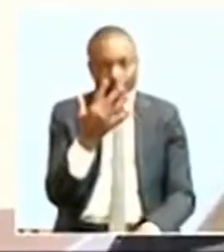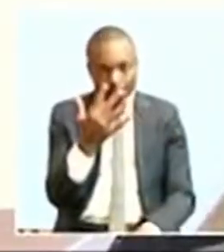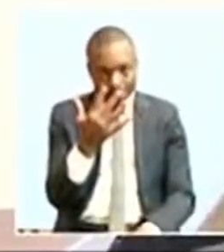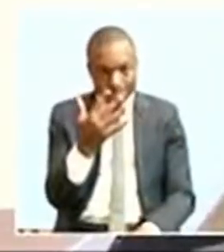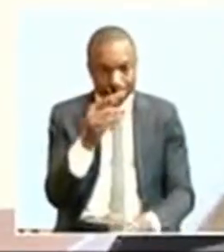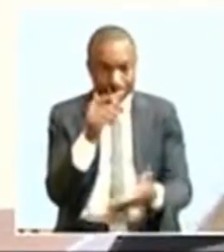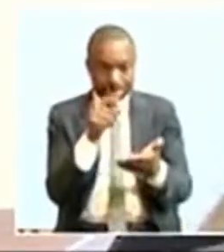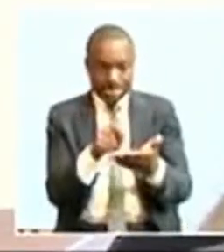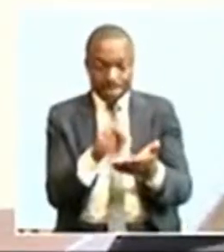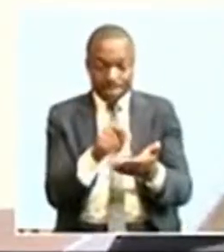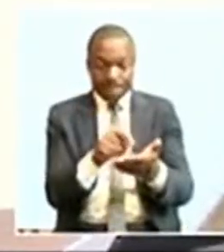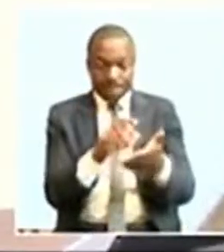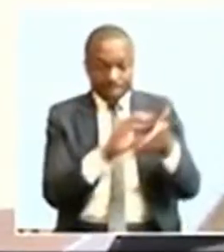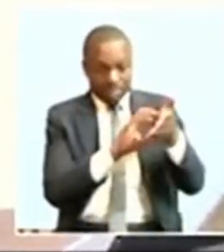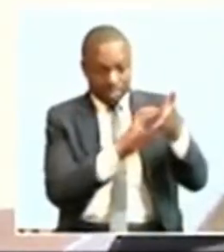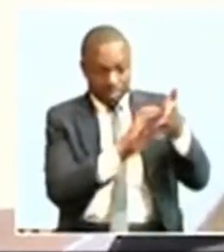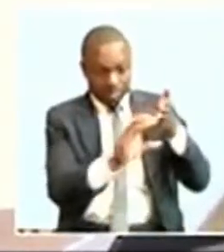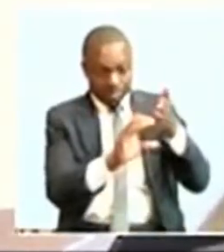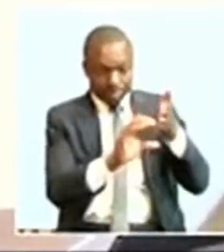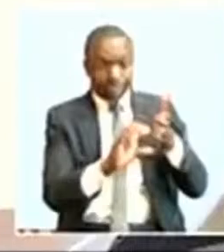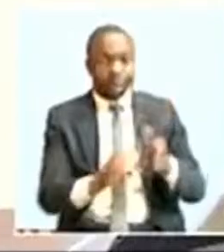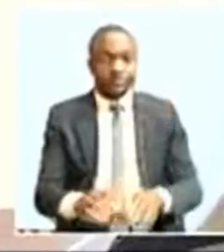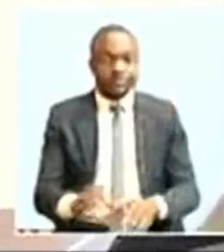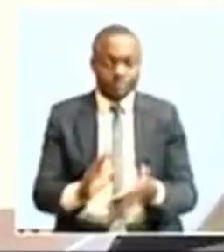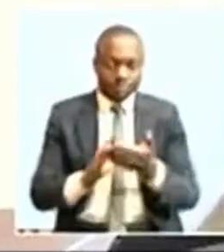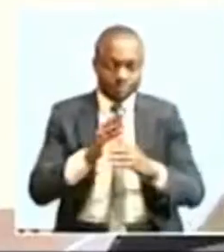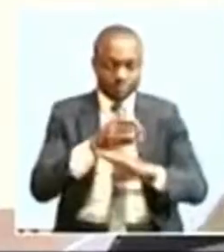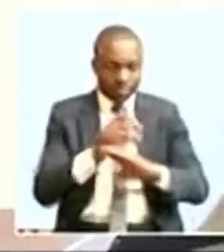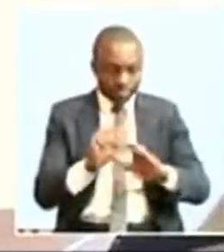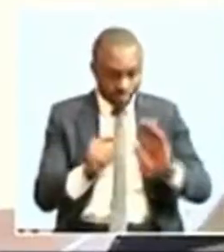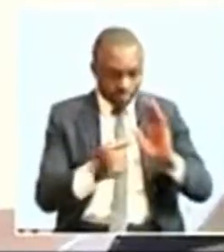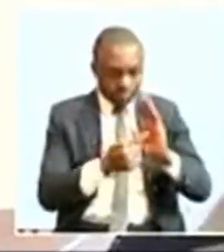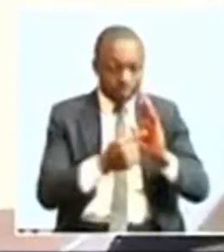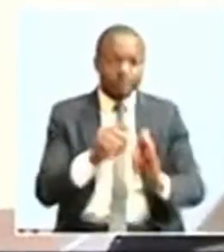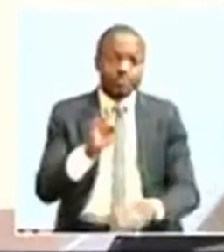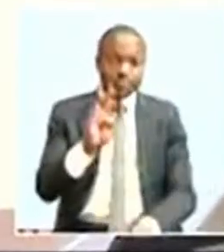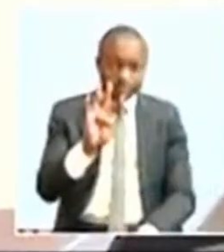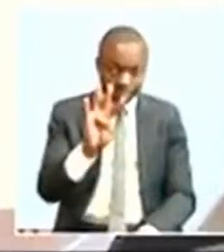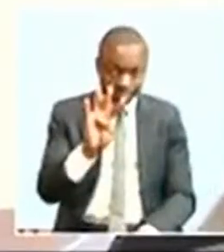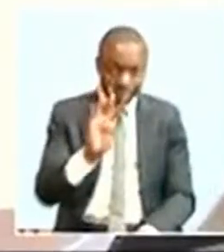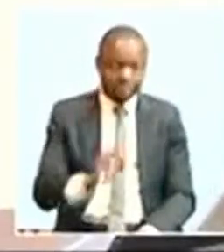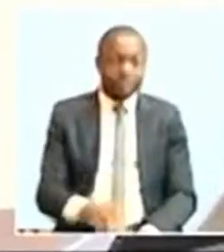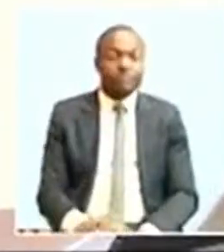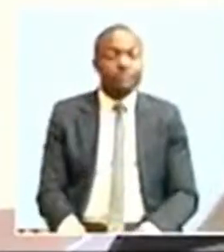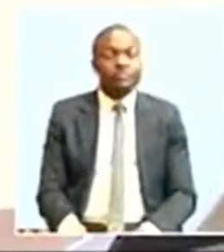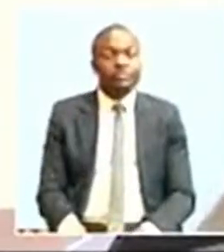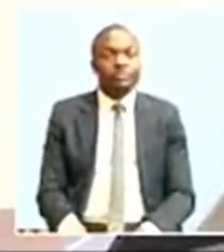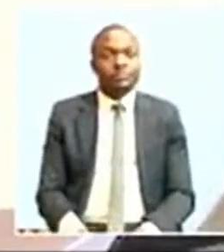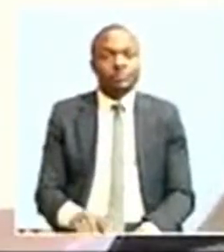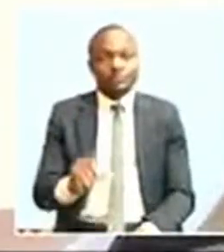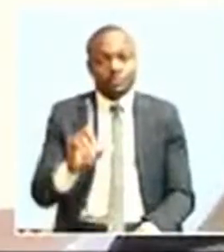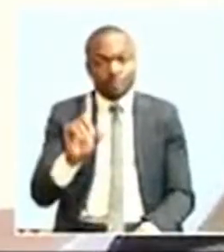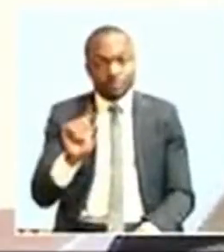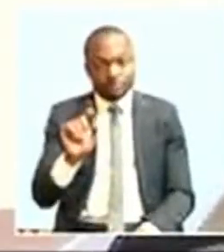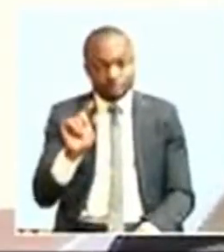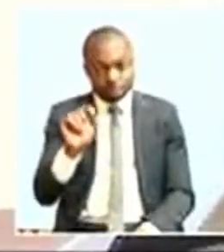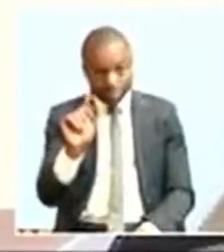This is a paragraph after bullet point number 4. As of